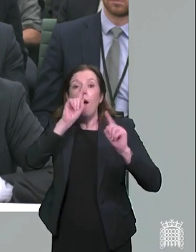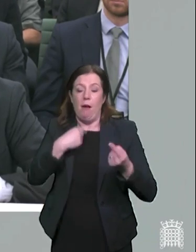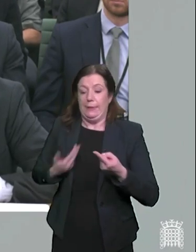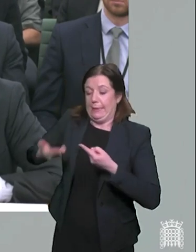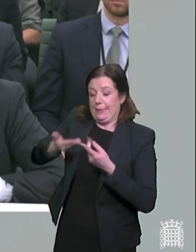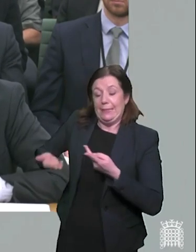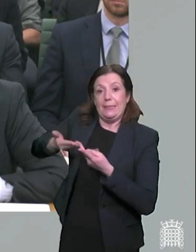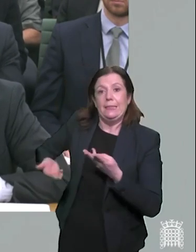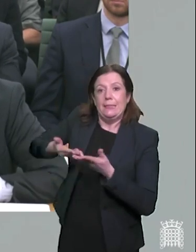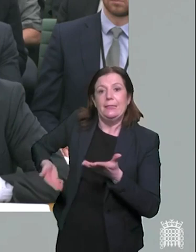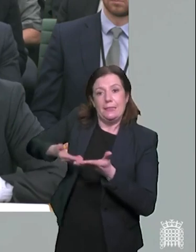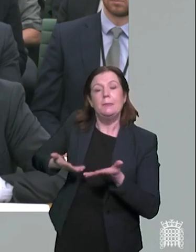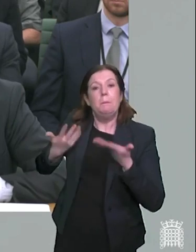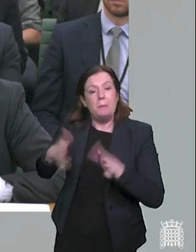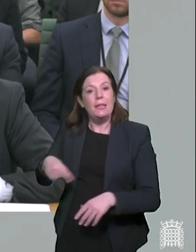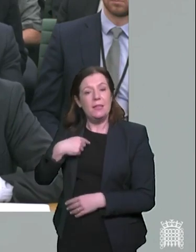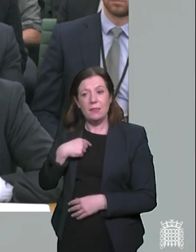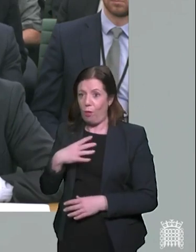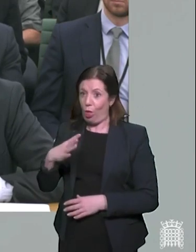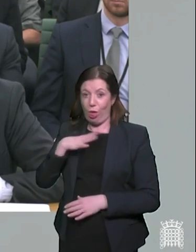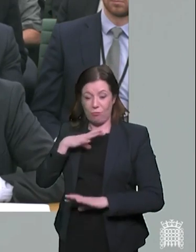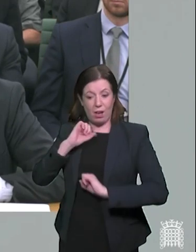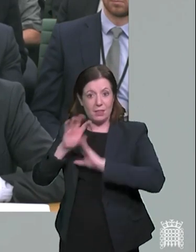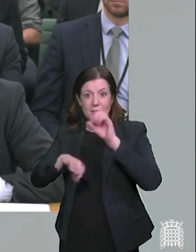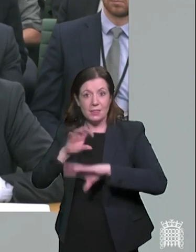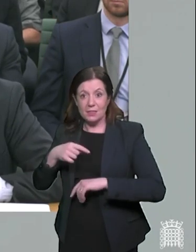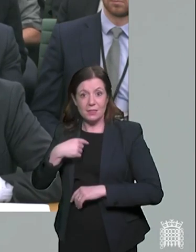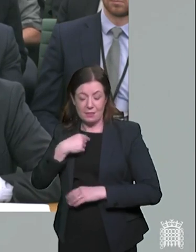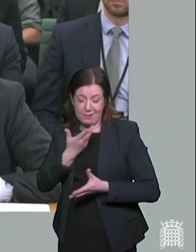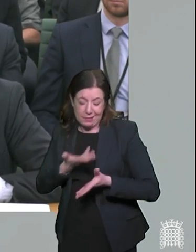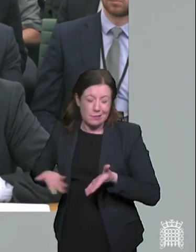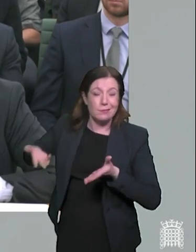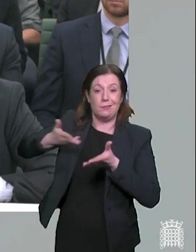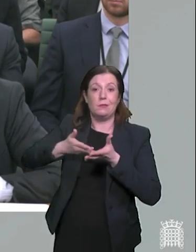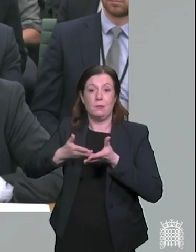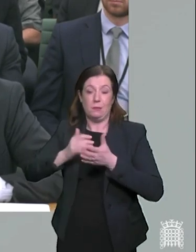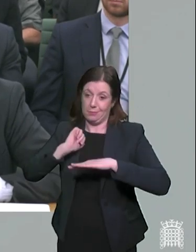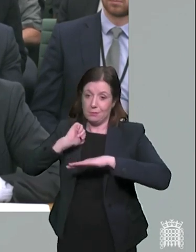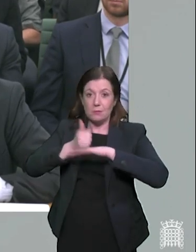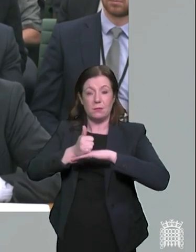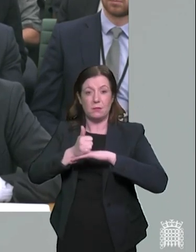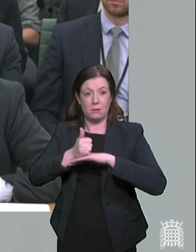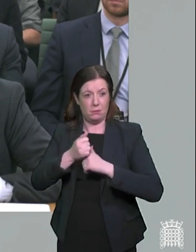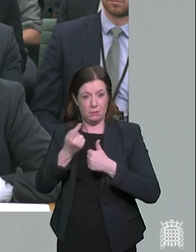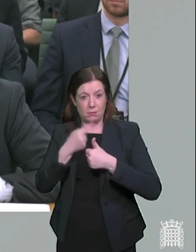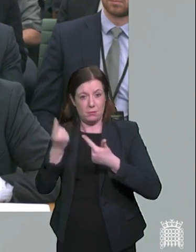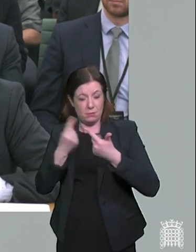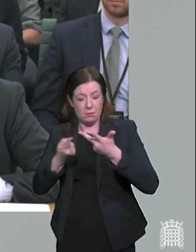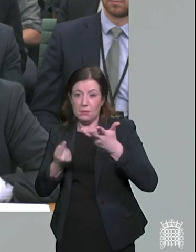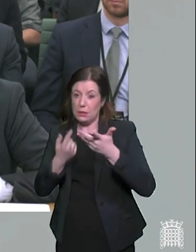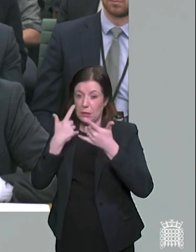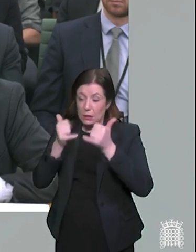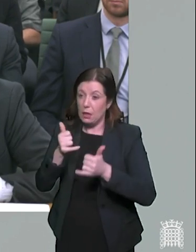including, and as I've said to you before, this was exceptional in number 10, we had a great deal of